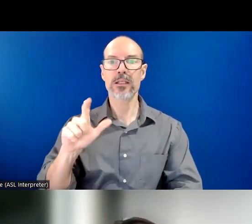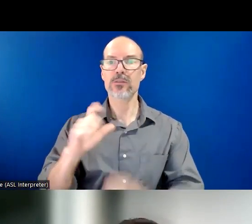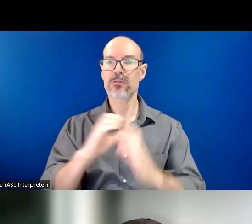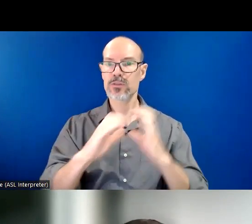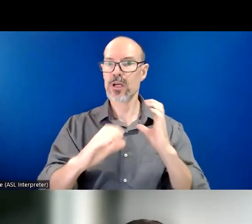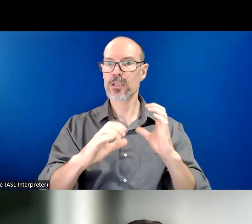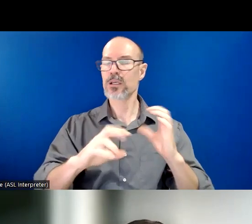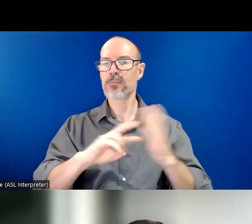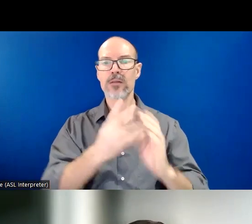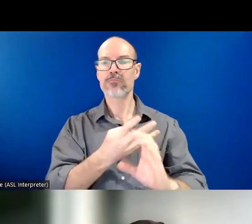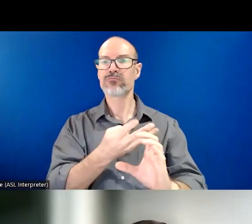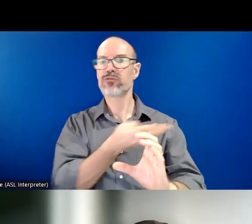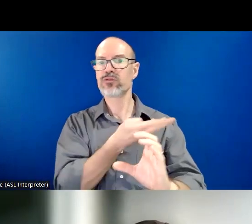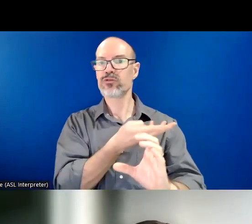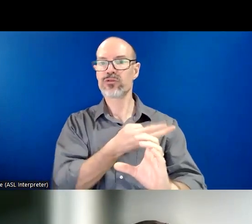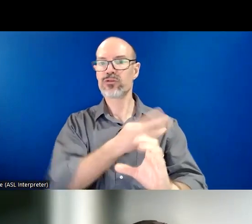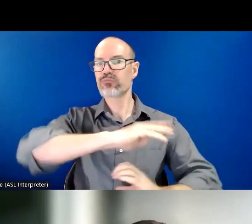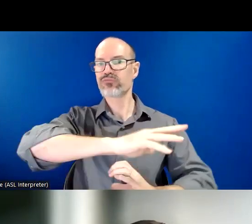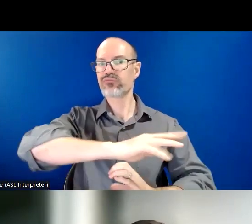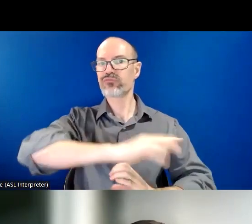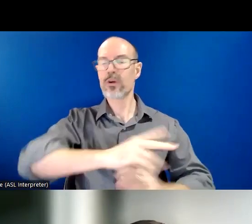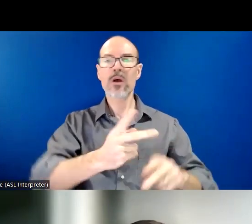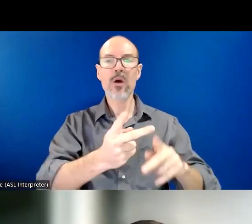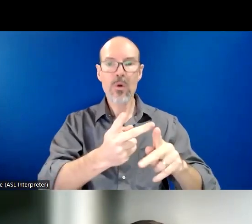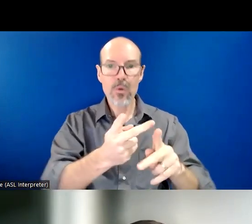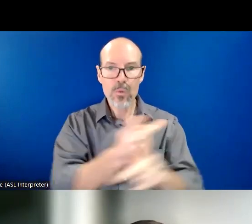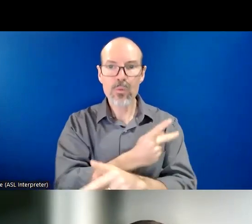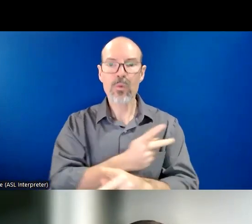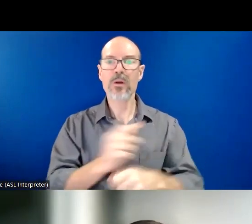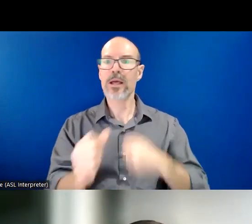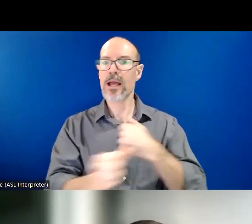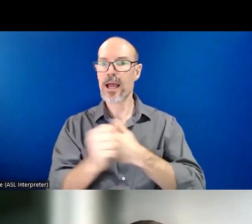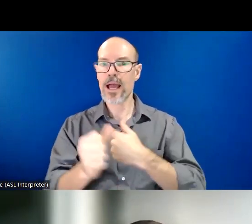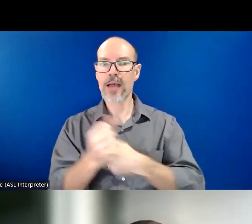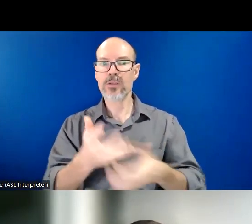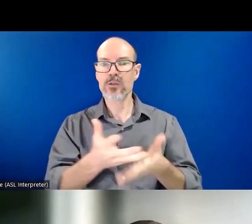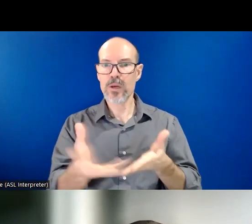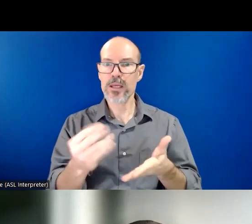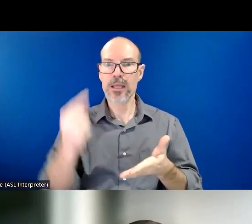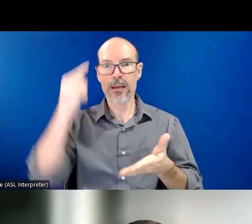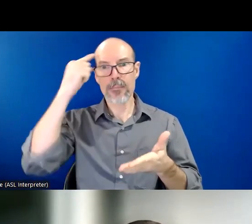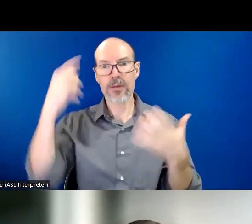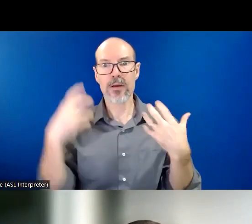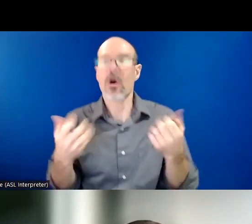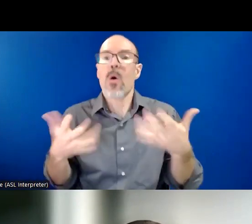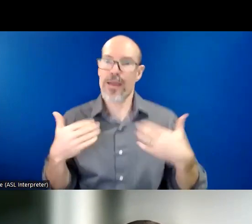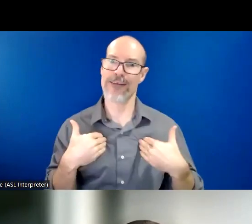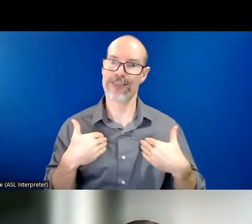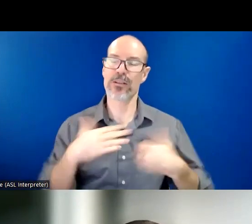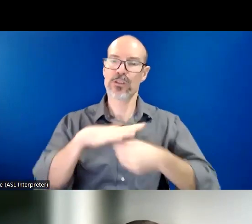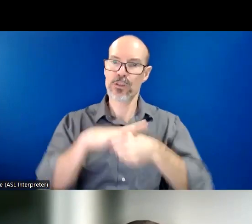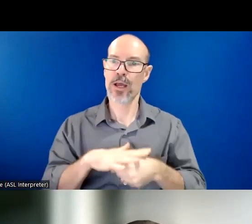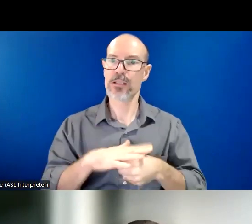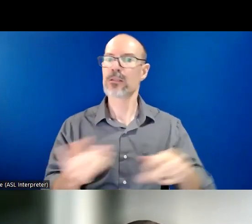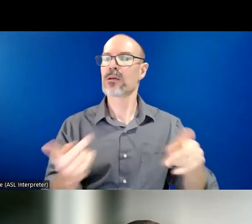will expose already vulnerable communities to hazardous waste and significant mental health stress, which people are already experiencing.